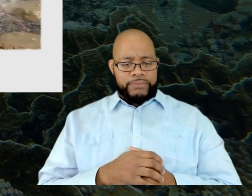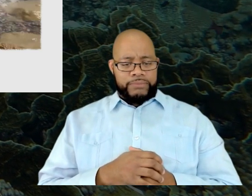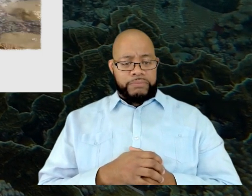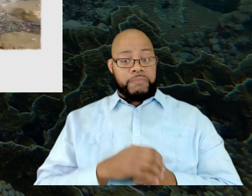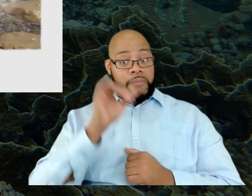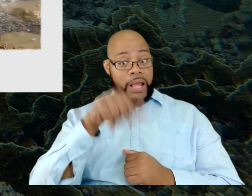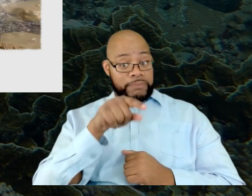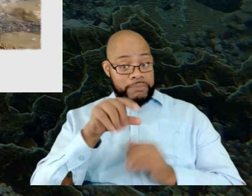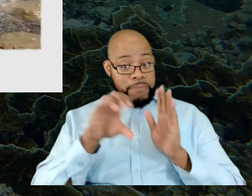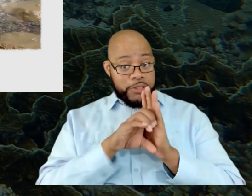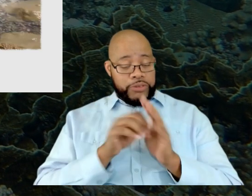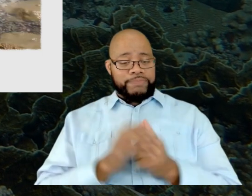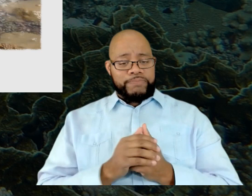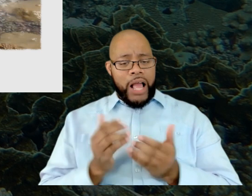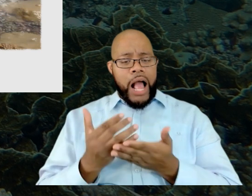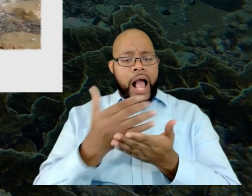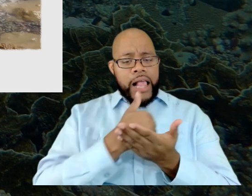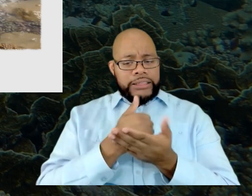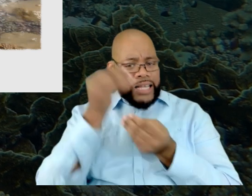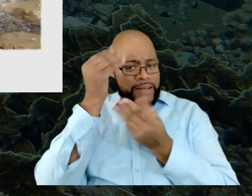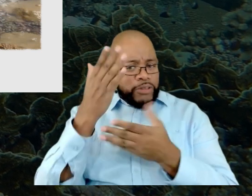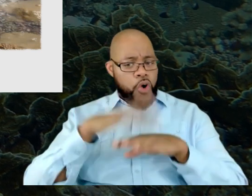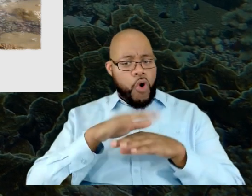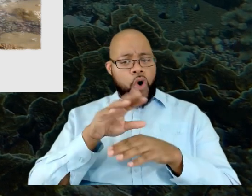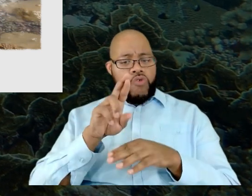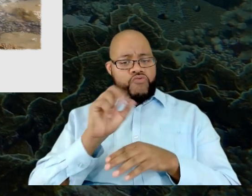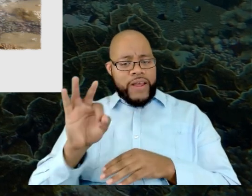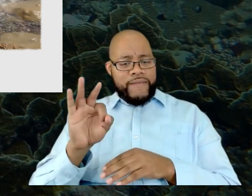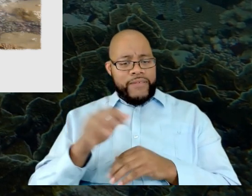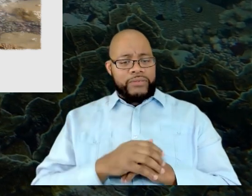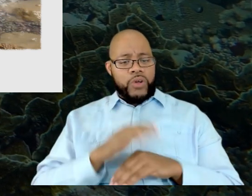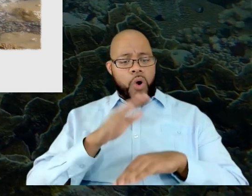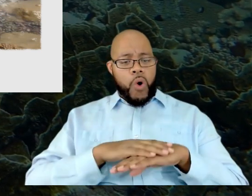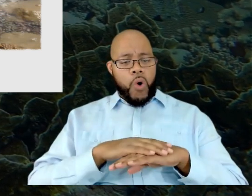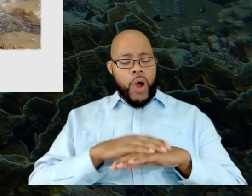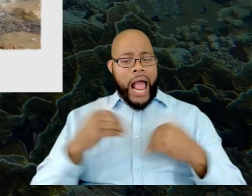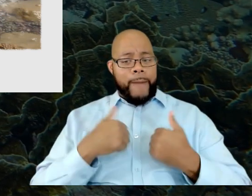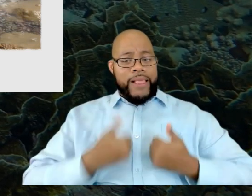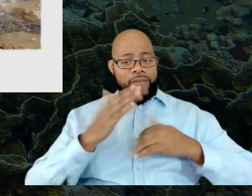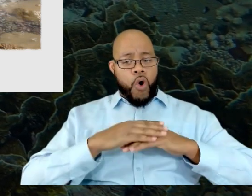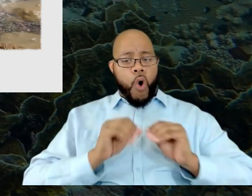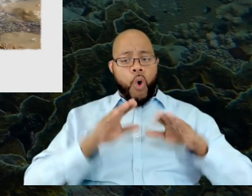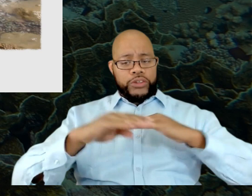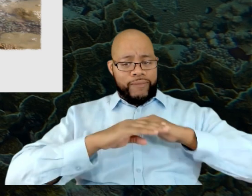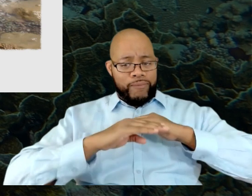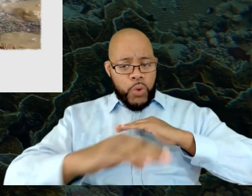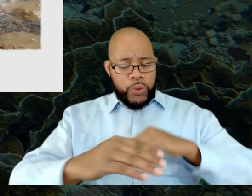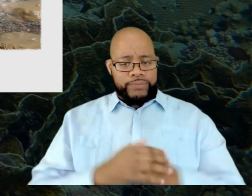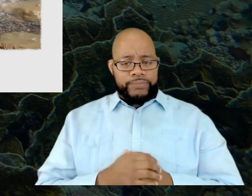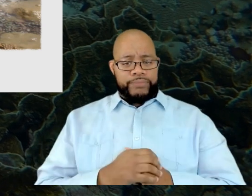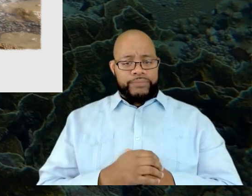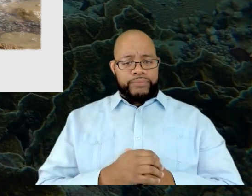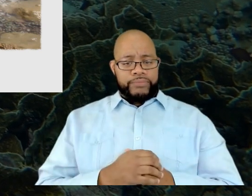Here, collecting data on the reefs on benthic components. So